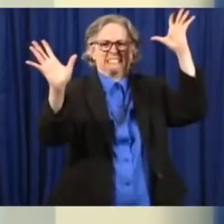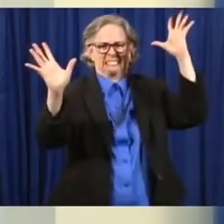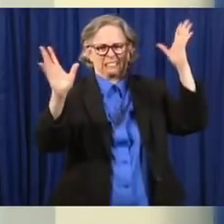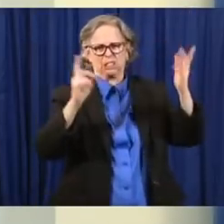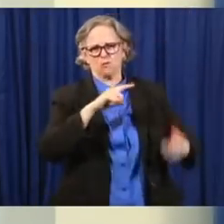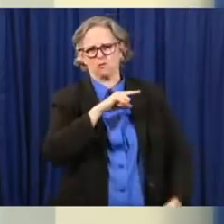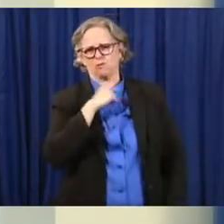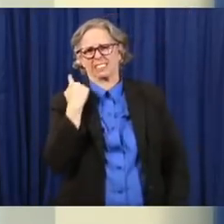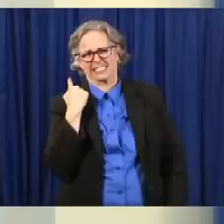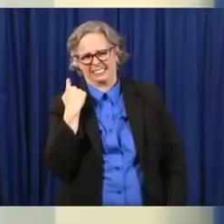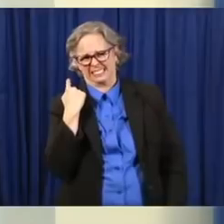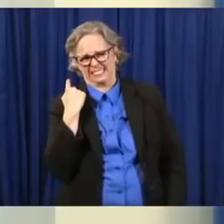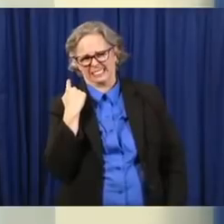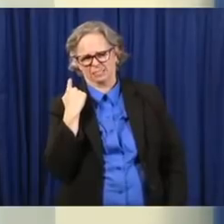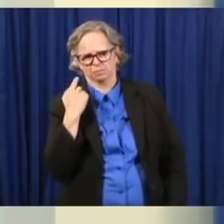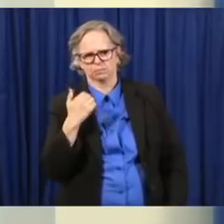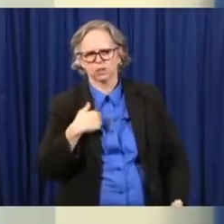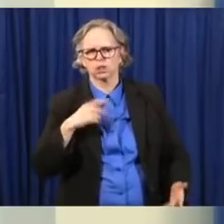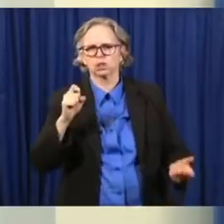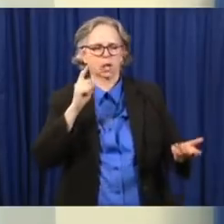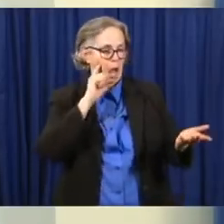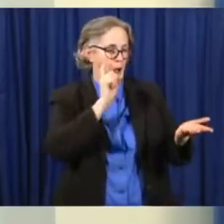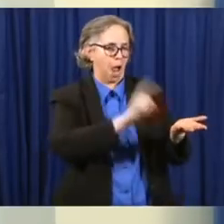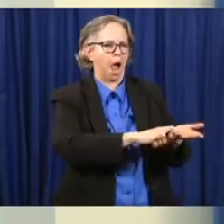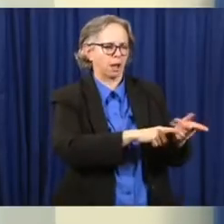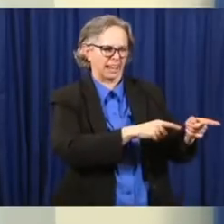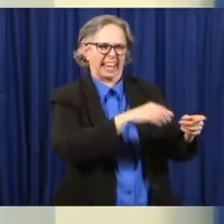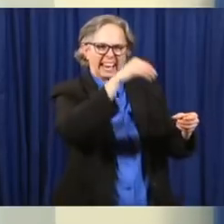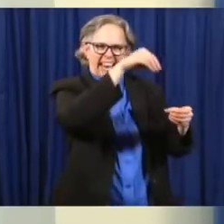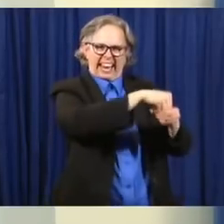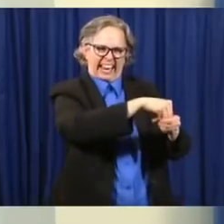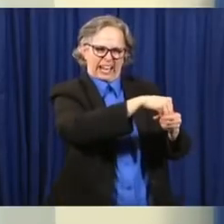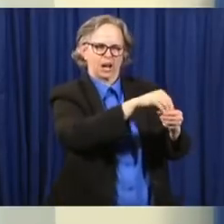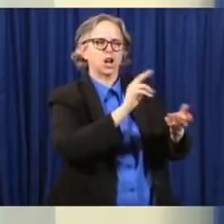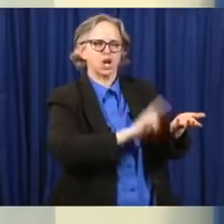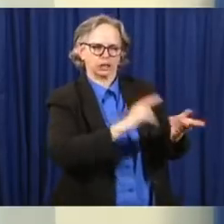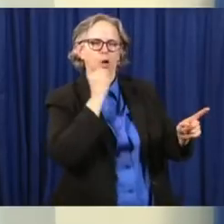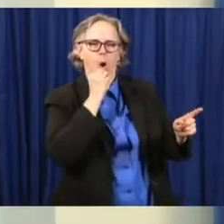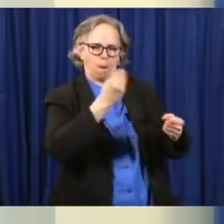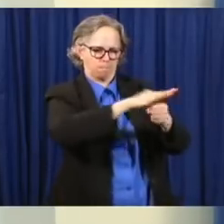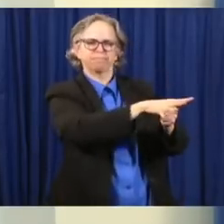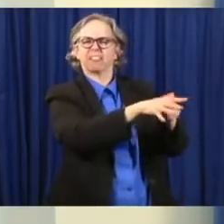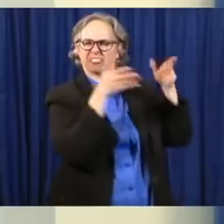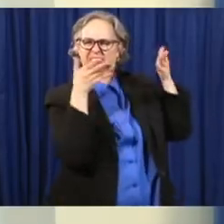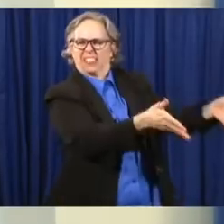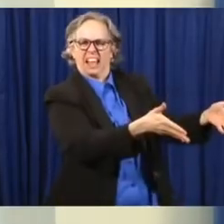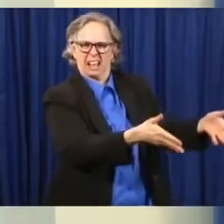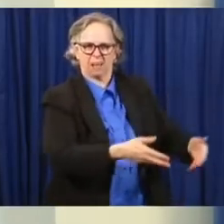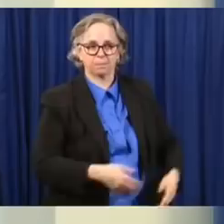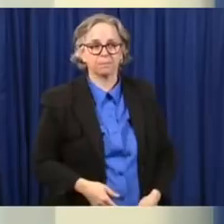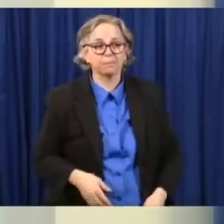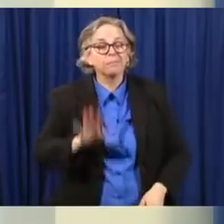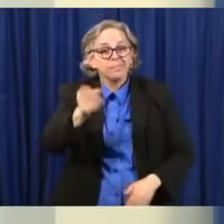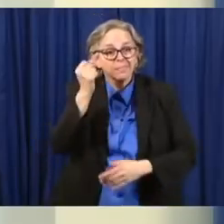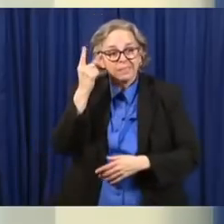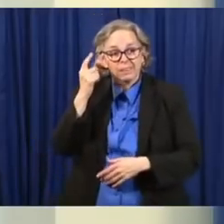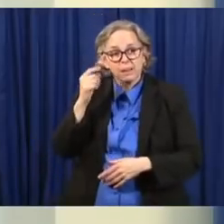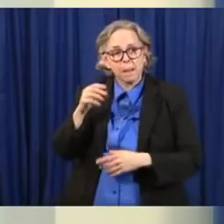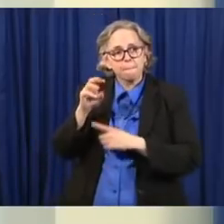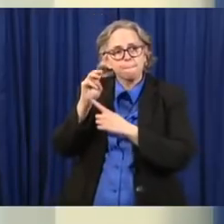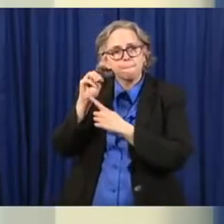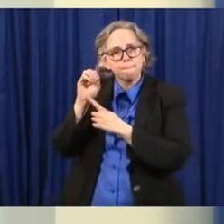it's in a nursing home. A new thing we're really working on are mobile teams. We also have